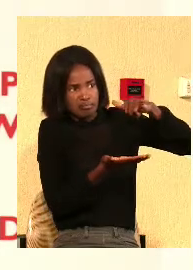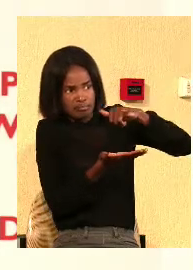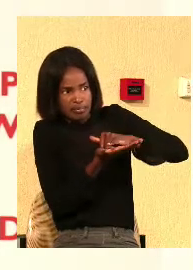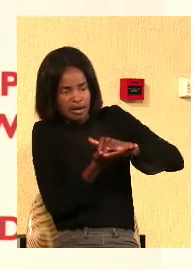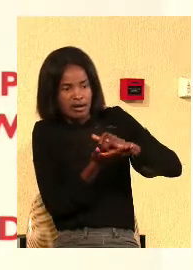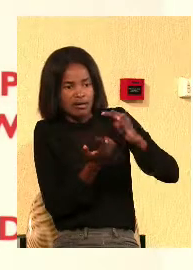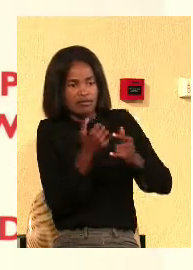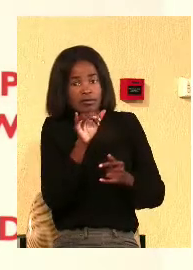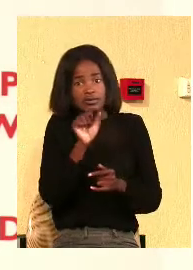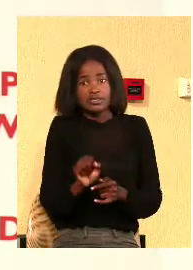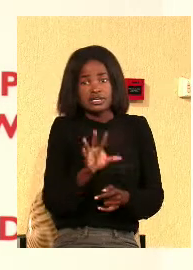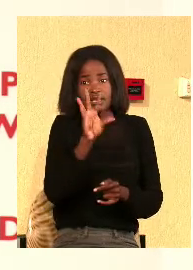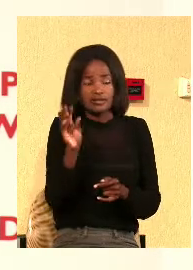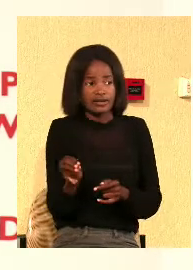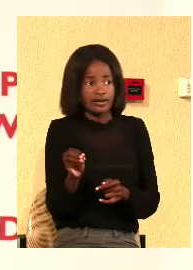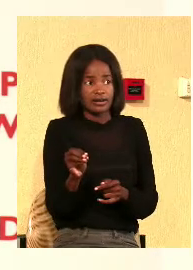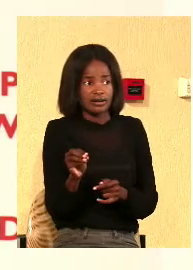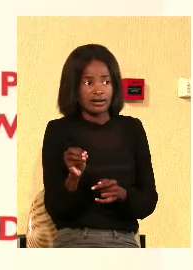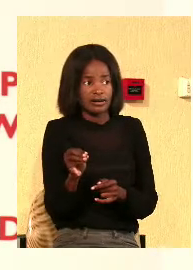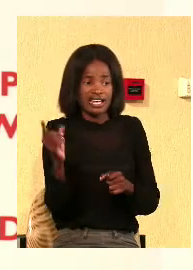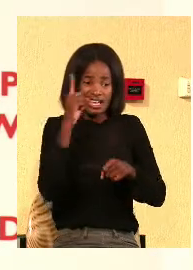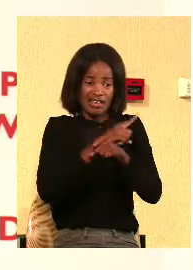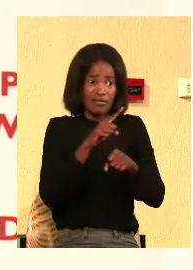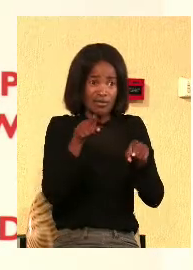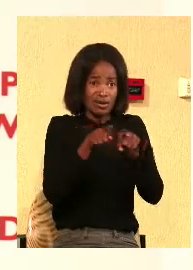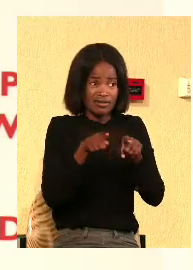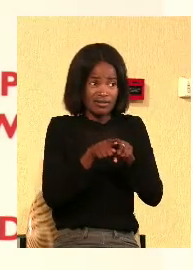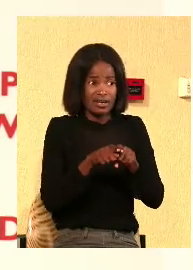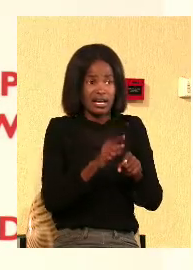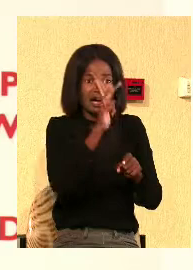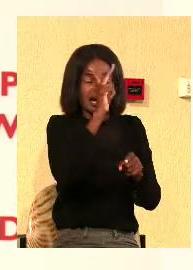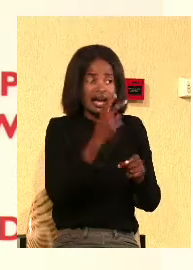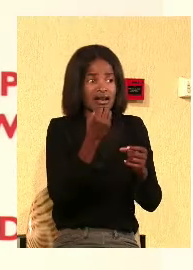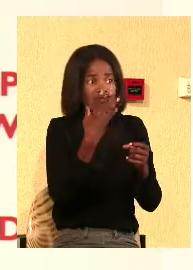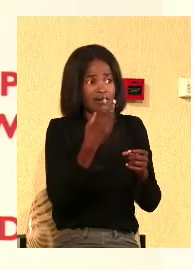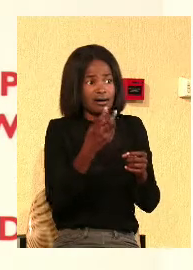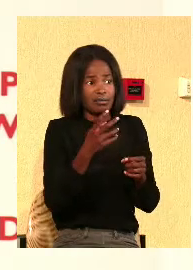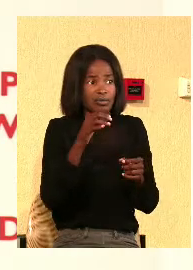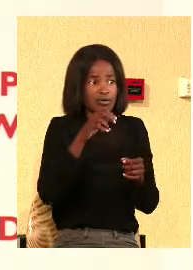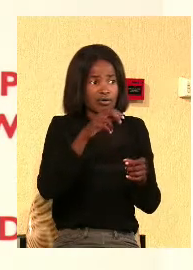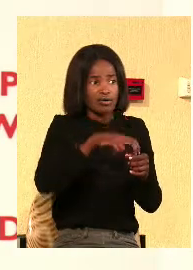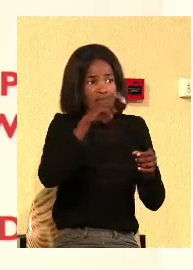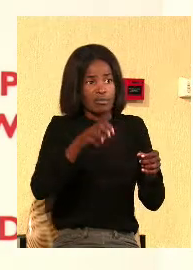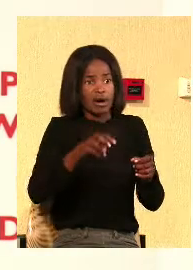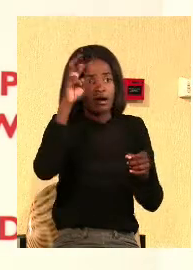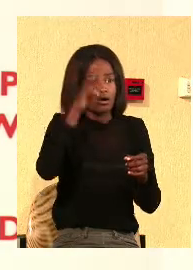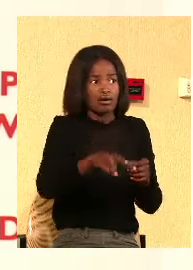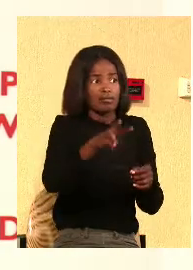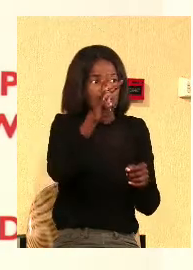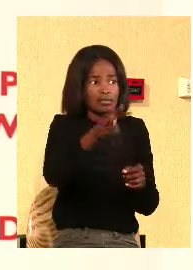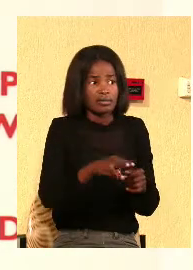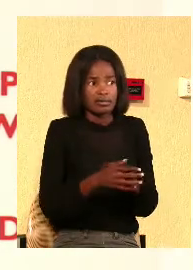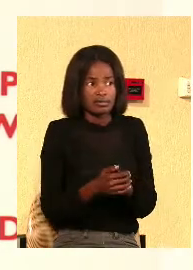South Africa that day, a number of passengers were dropped at Walvis Bay Airport, including some of the